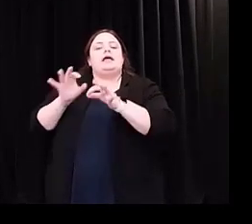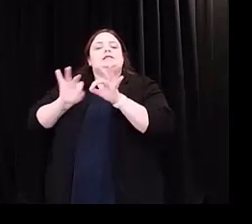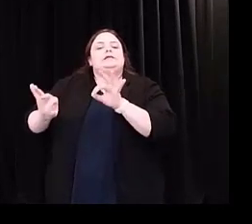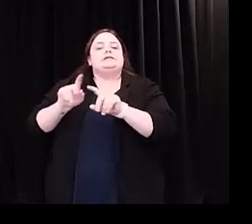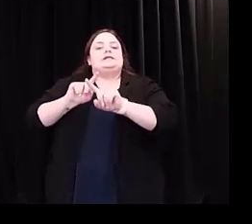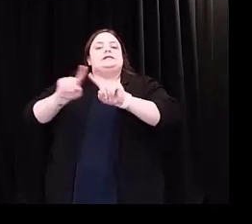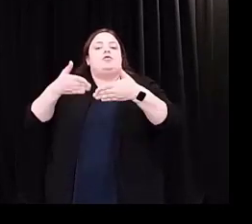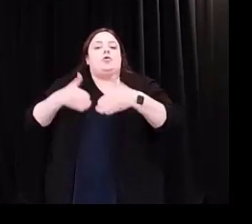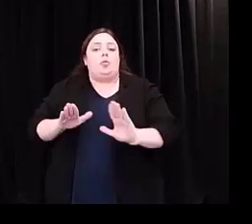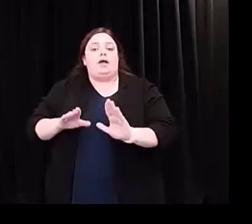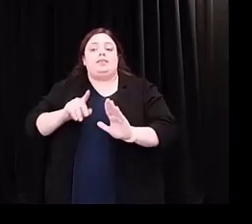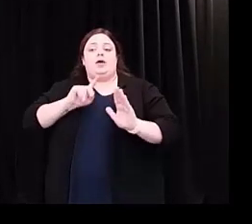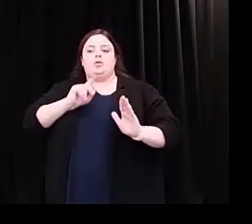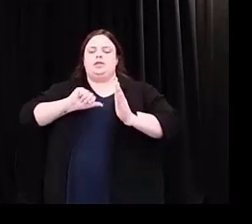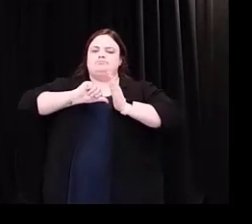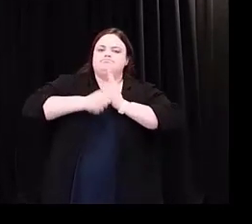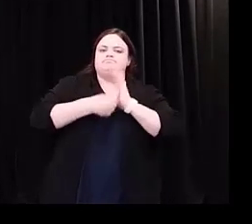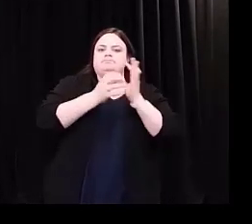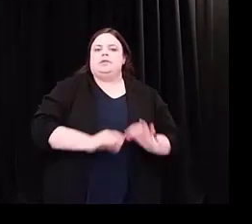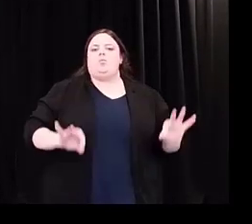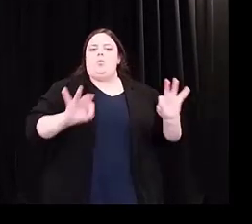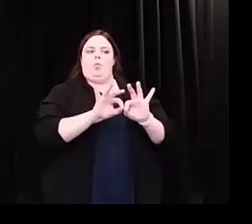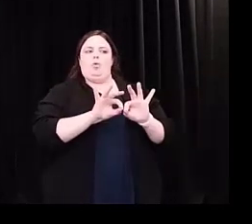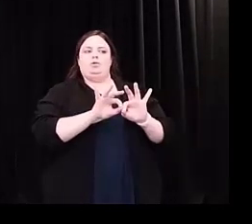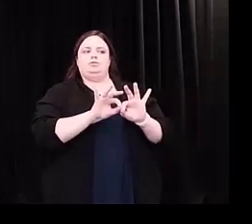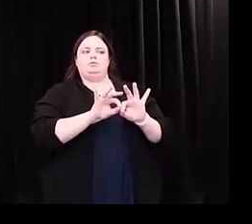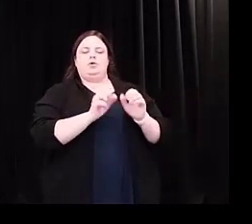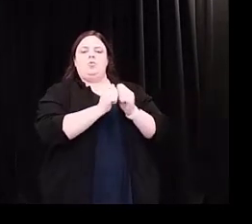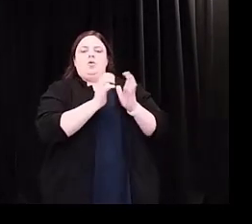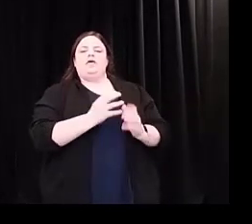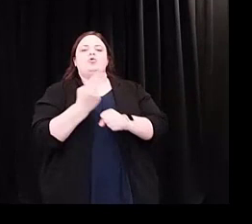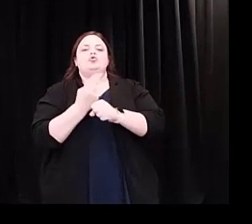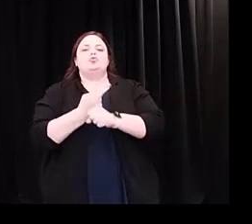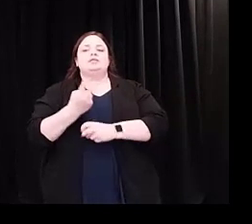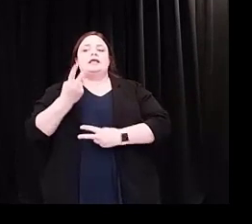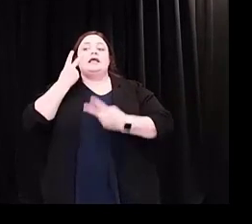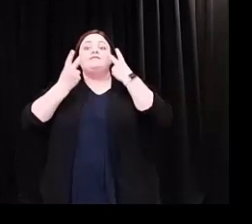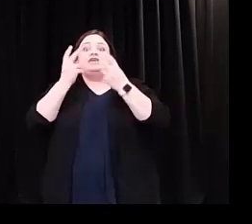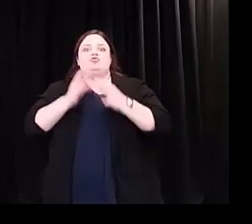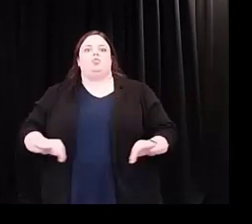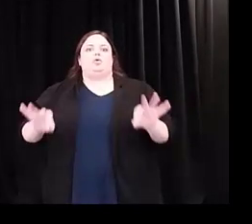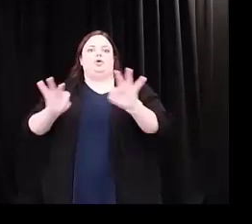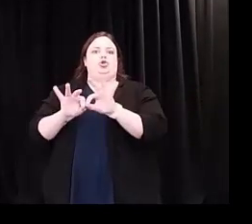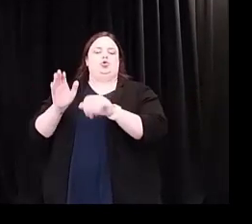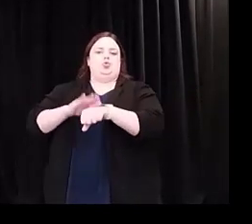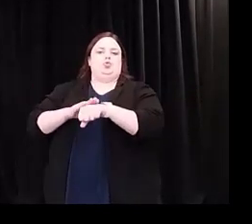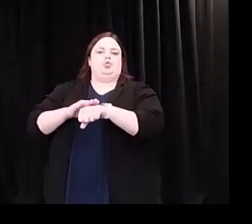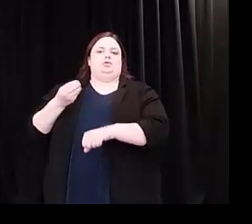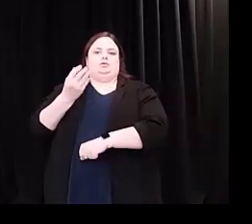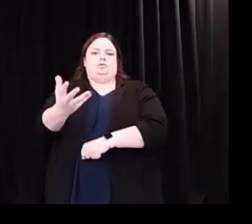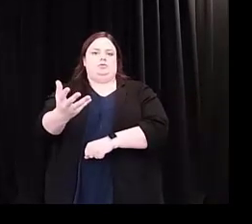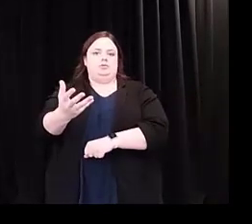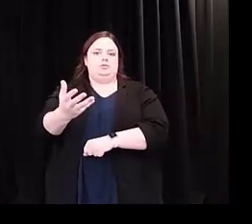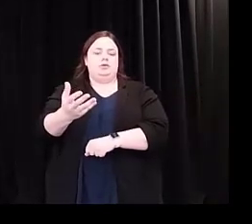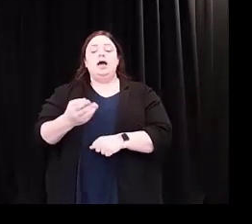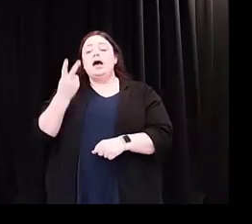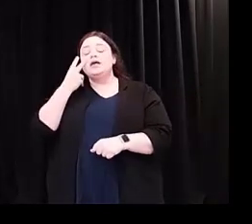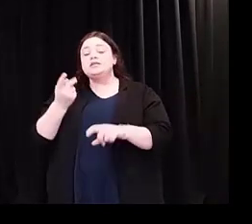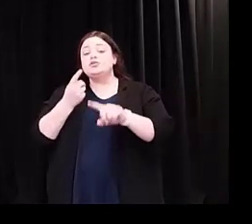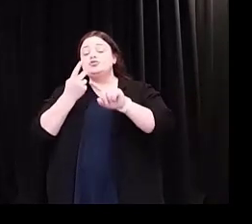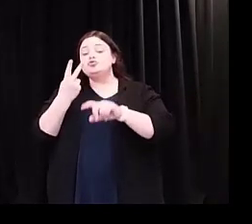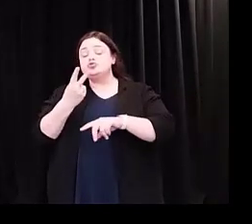way that indicates importance without using visual cues for that. I see two sets of